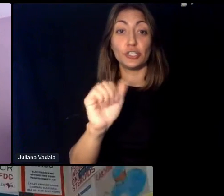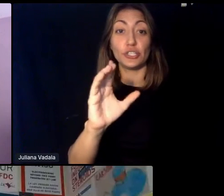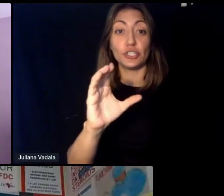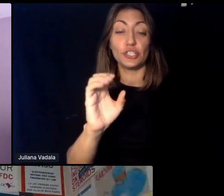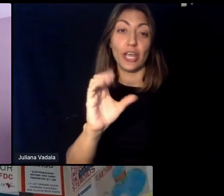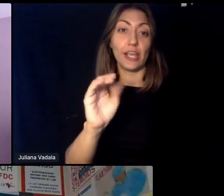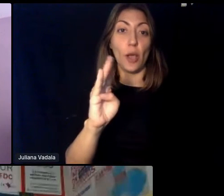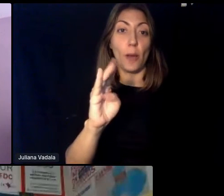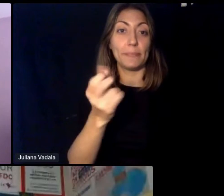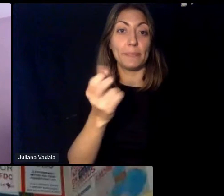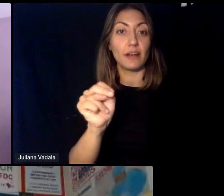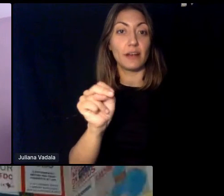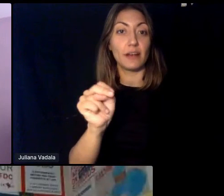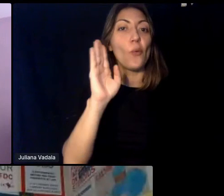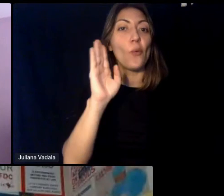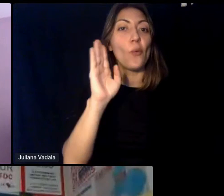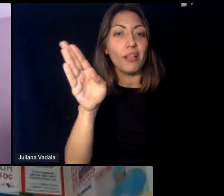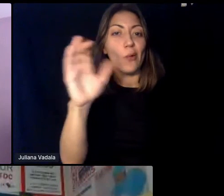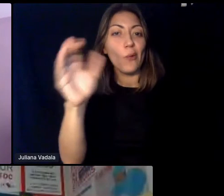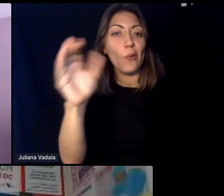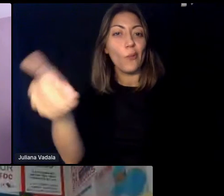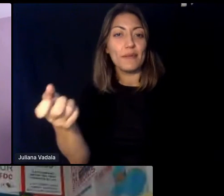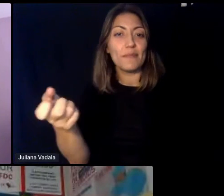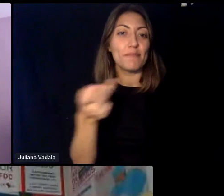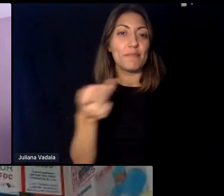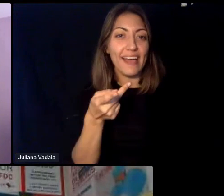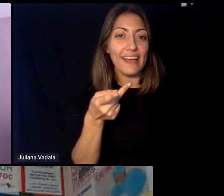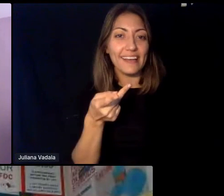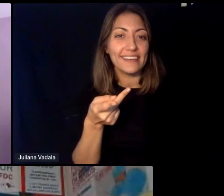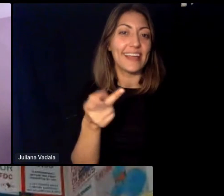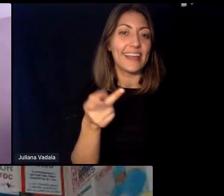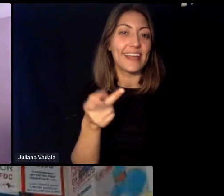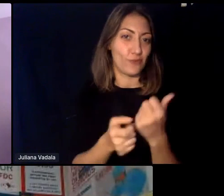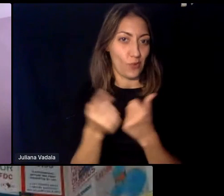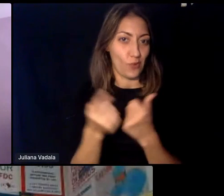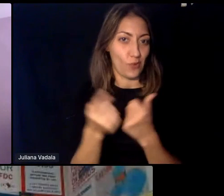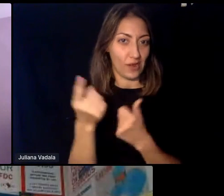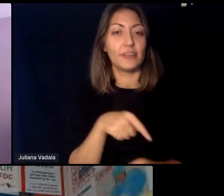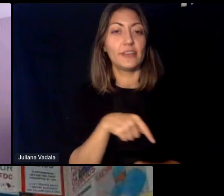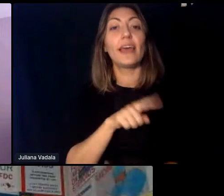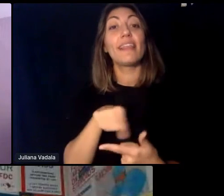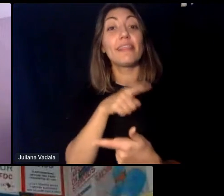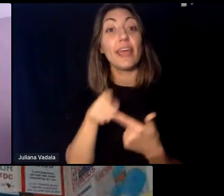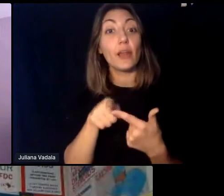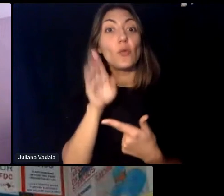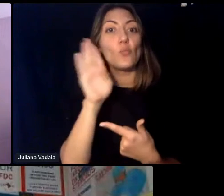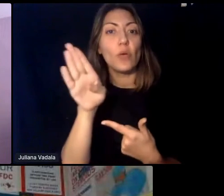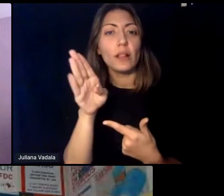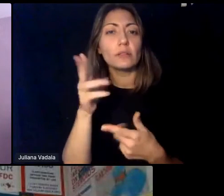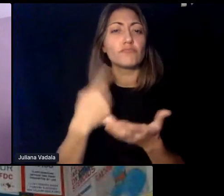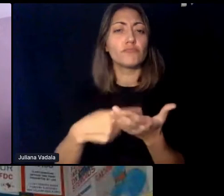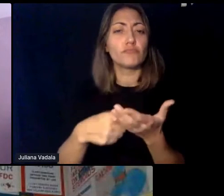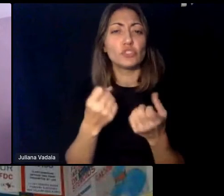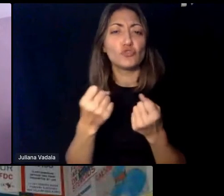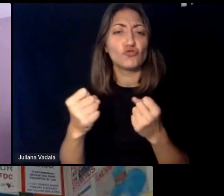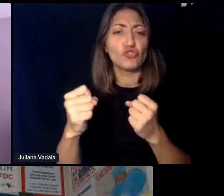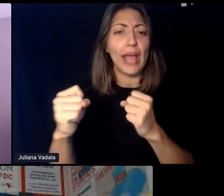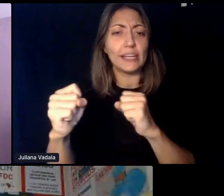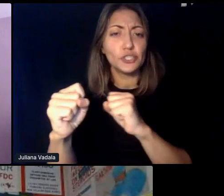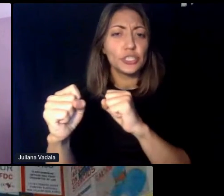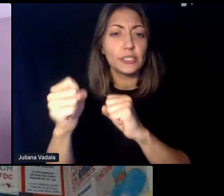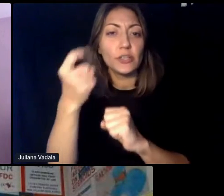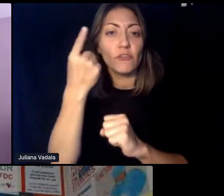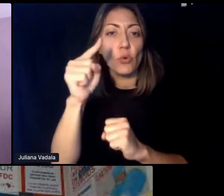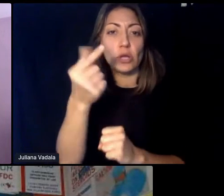into Indivisible strategy for GOTV. And then we'll break down what will happen after Election Day. And we